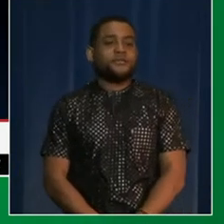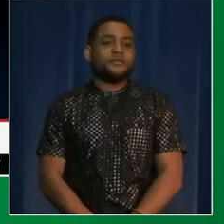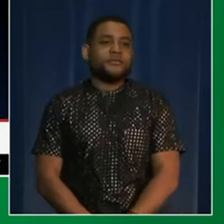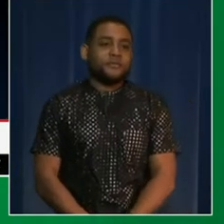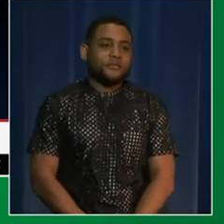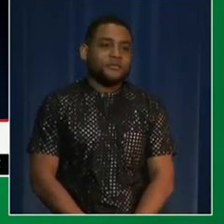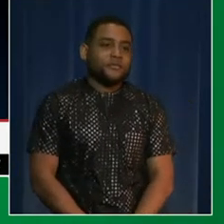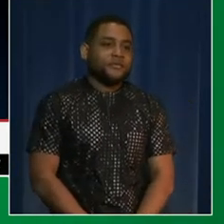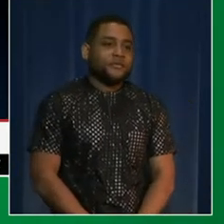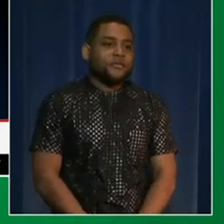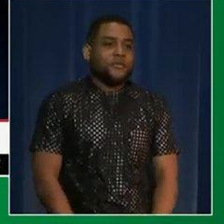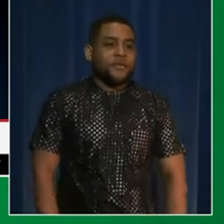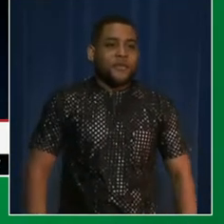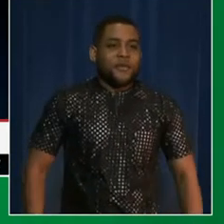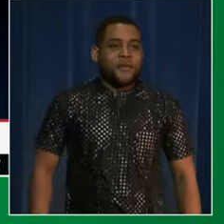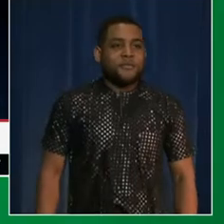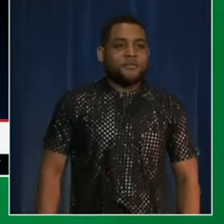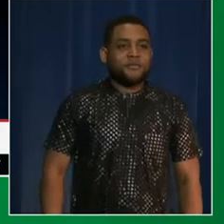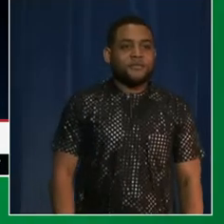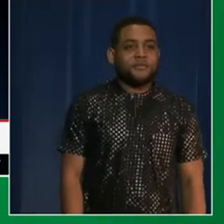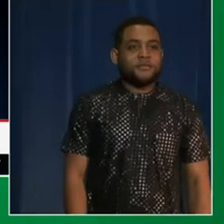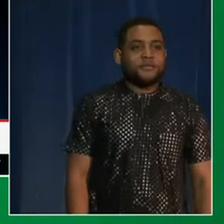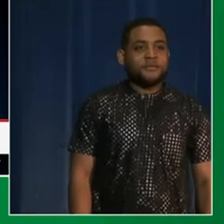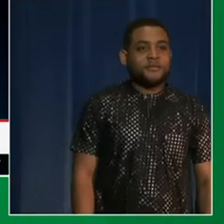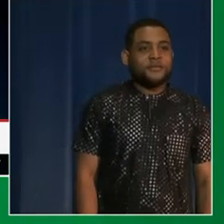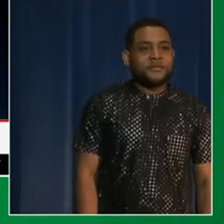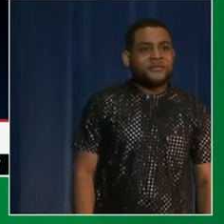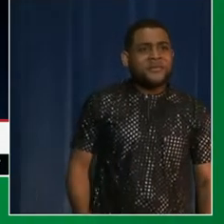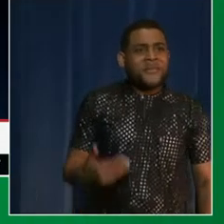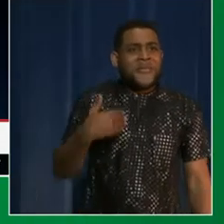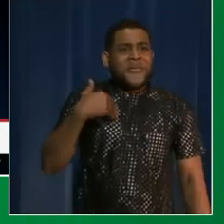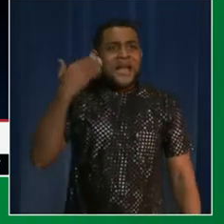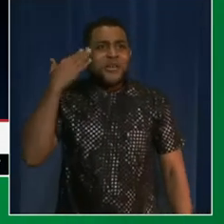I didn't know that it was permitted to shout out the name of your team once you got up here.